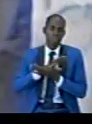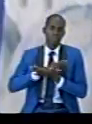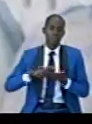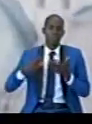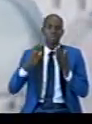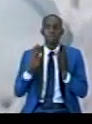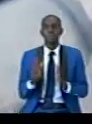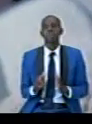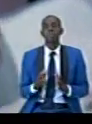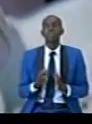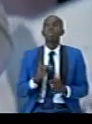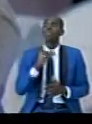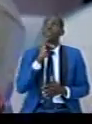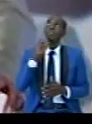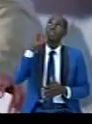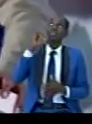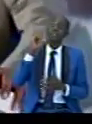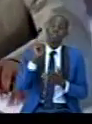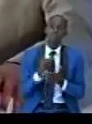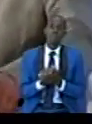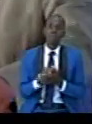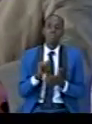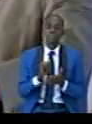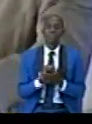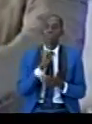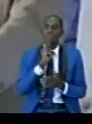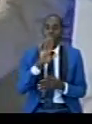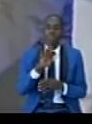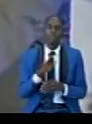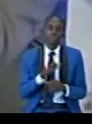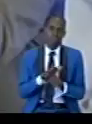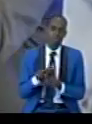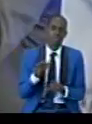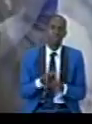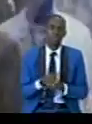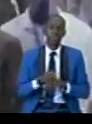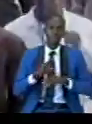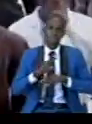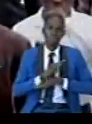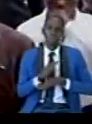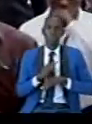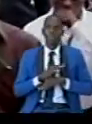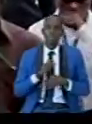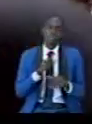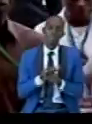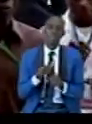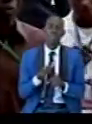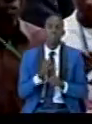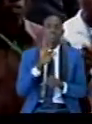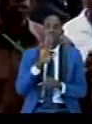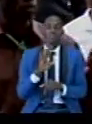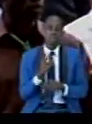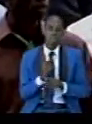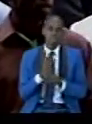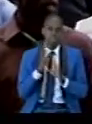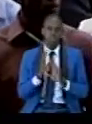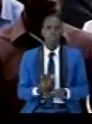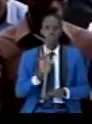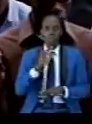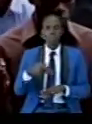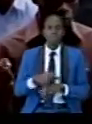Is the God your sufficiency, your sustainer, your